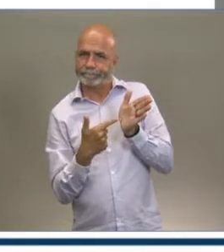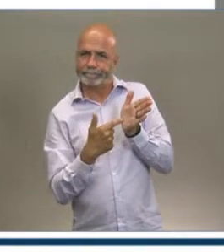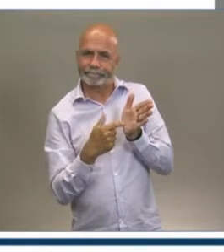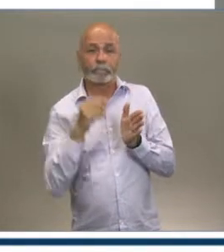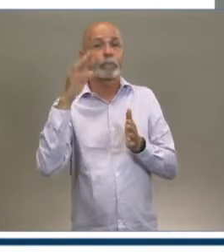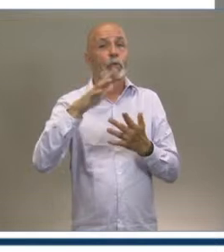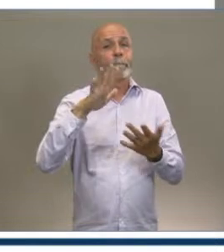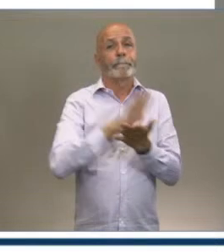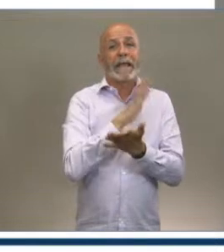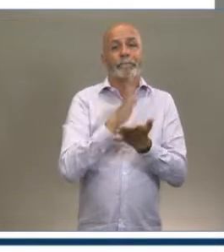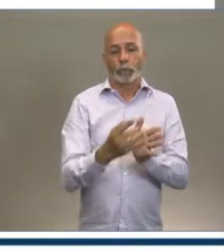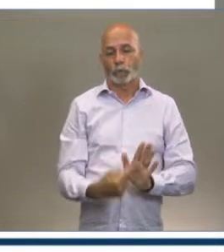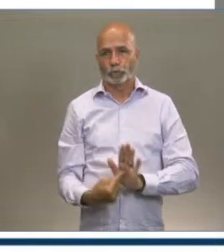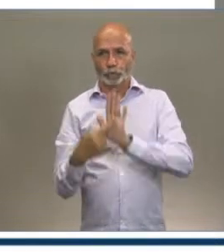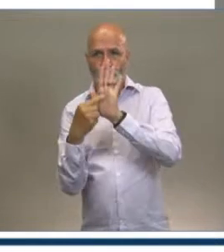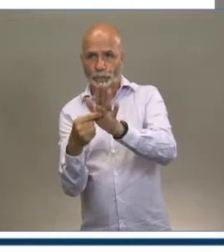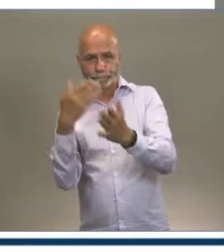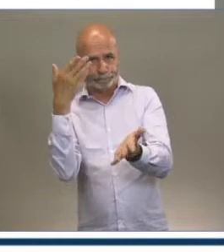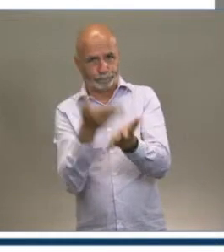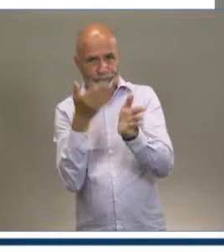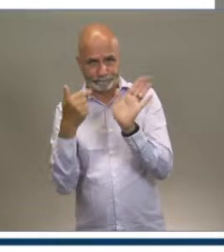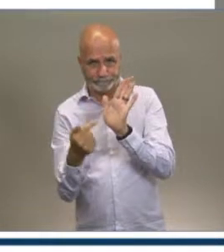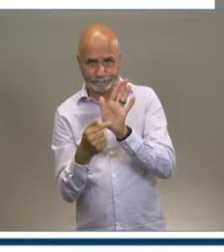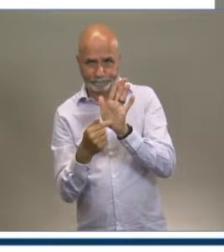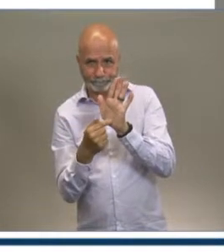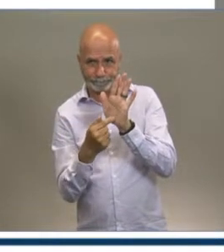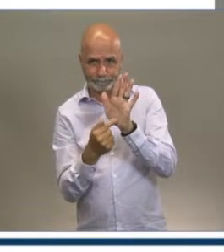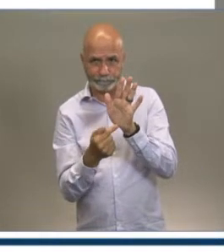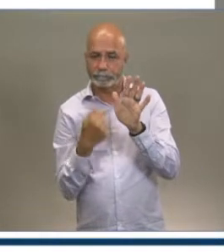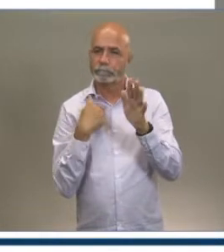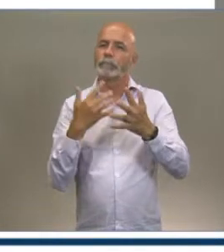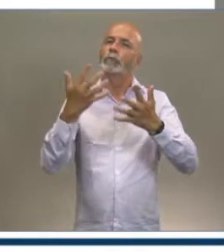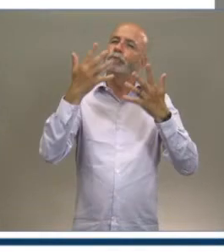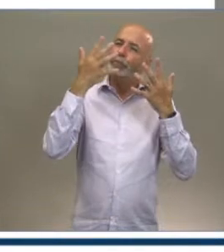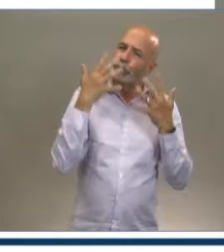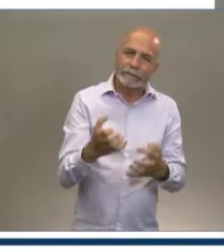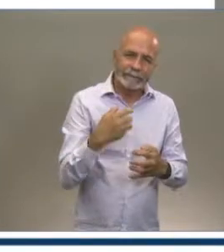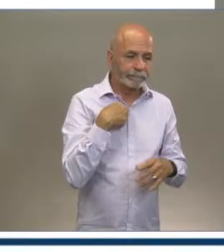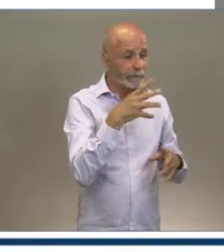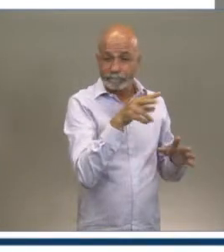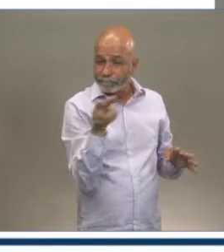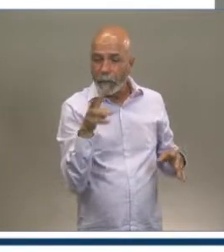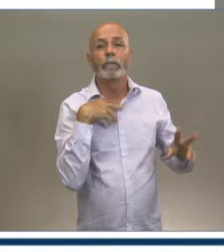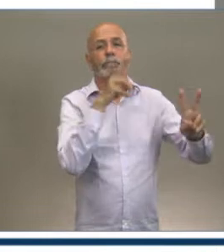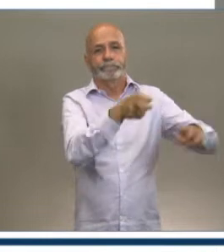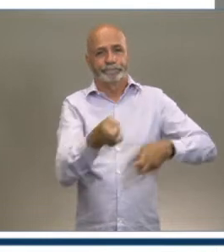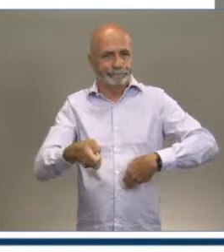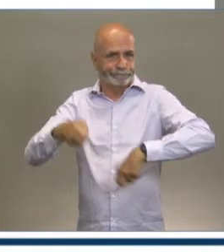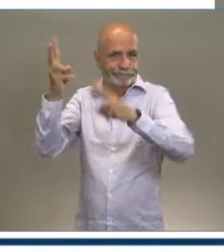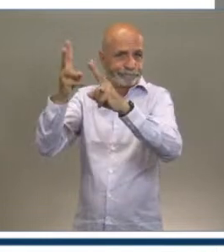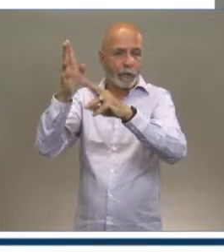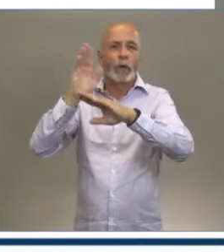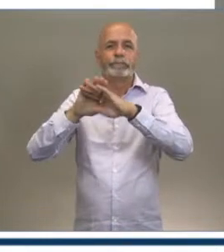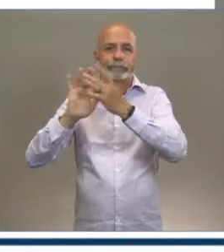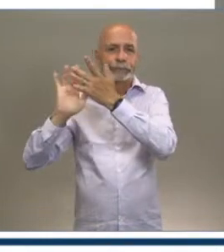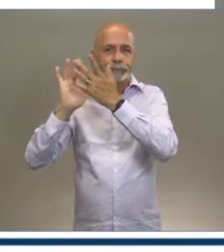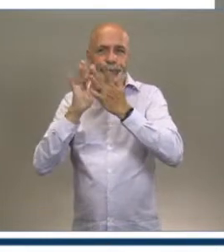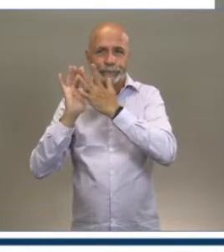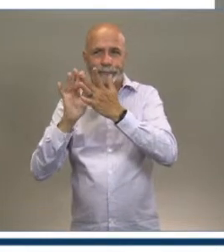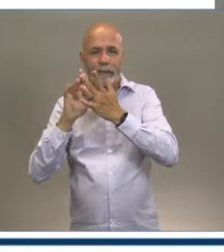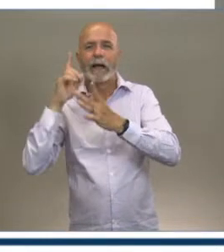of vaccination. We're asking people to upload that in their safe check-in form and to